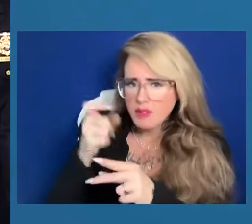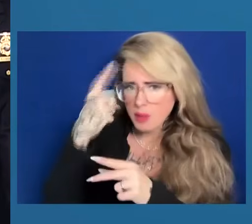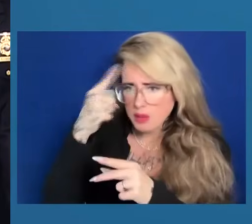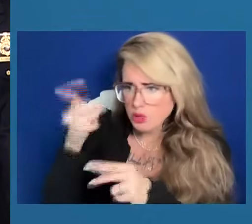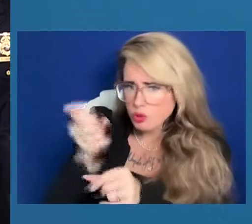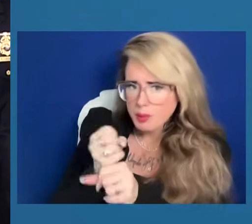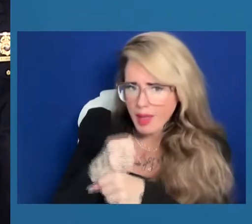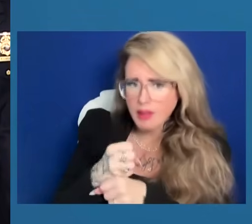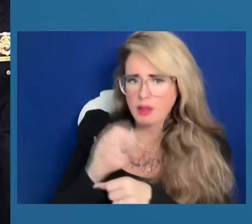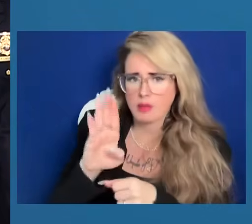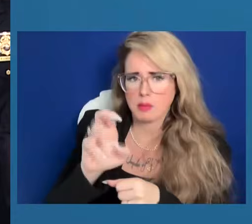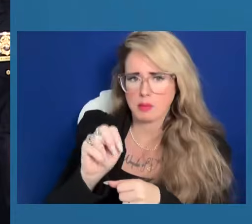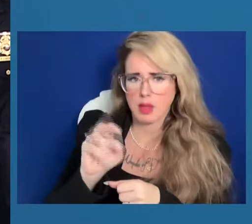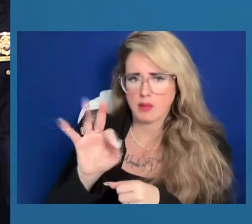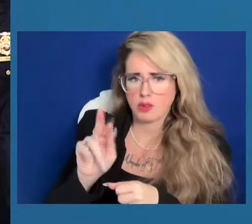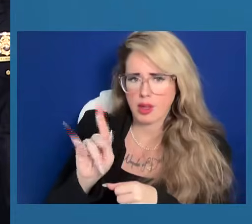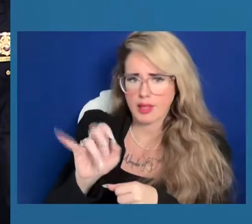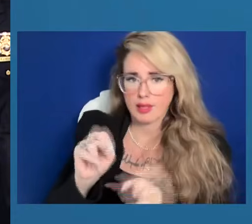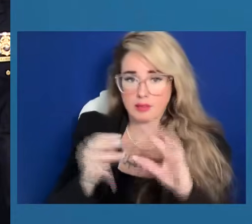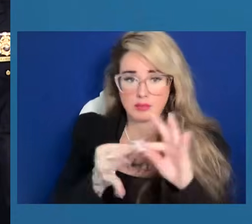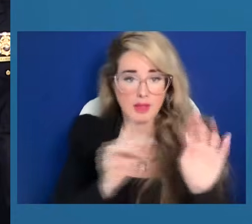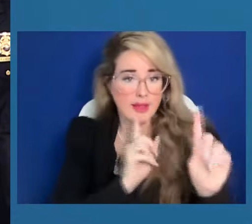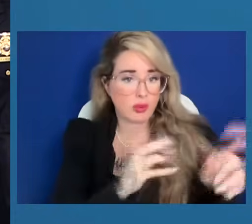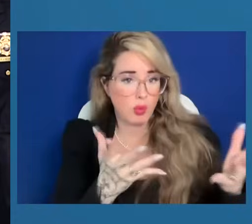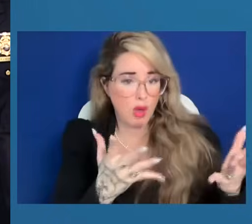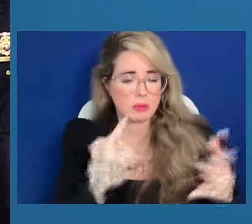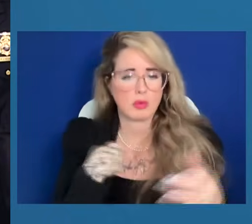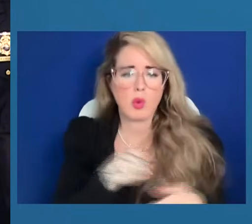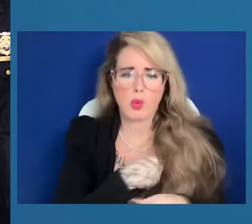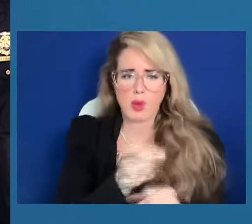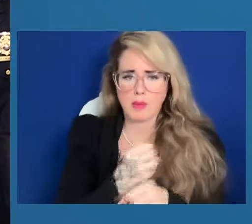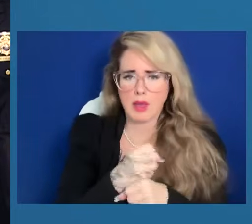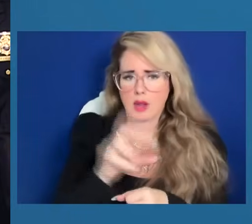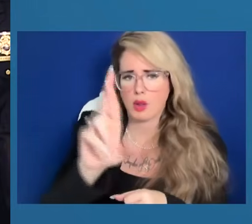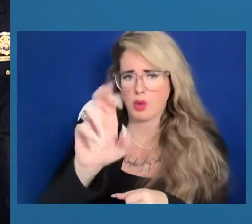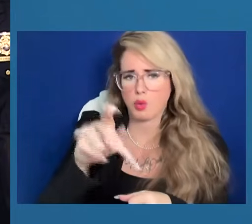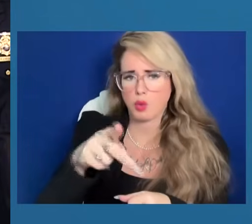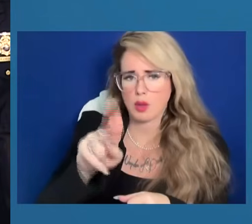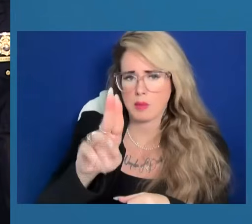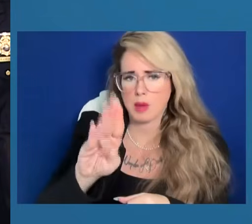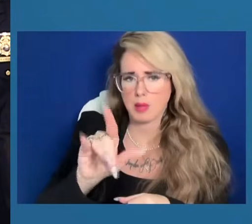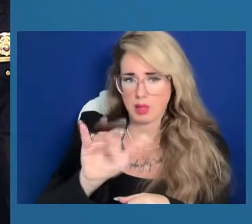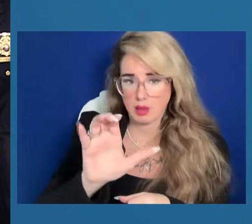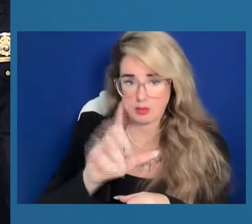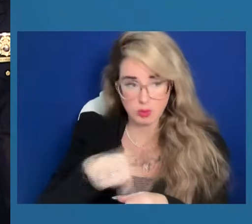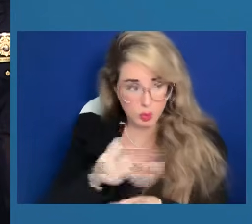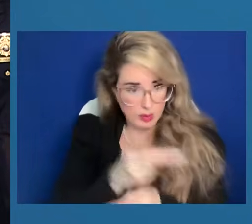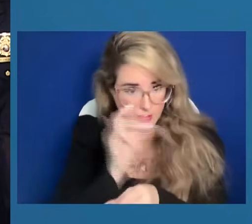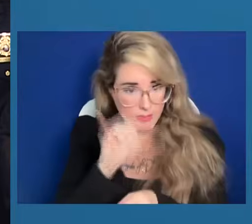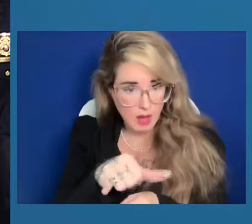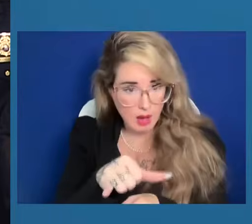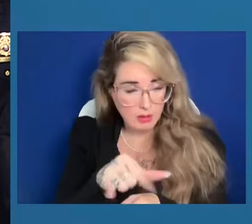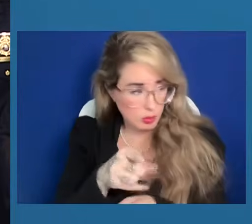created a republic if you can keep it. If you can keep it."